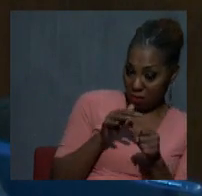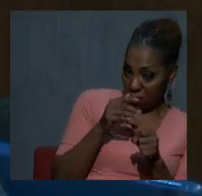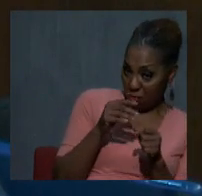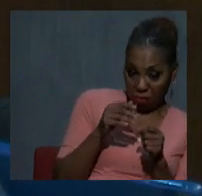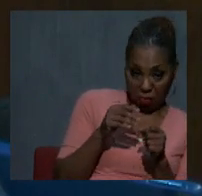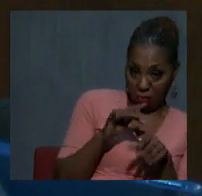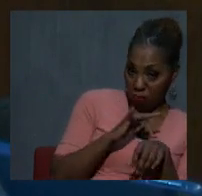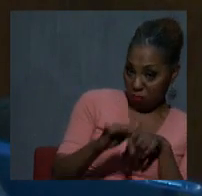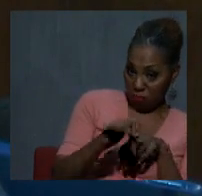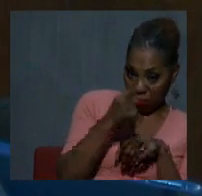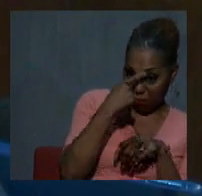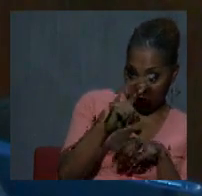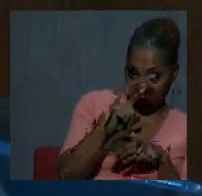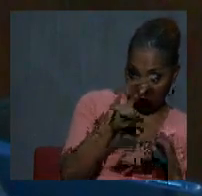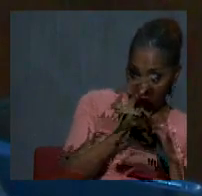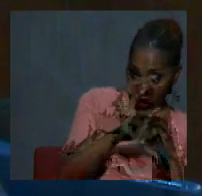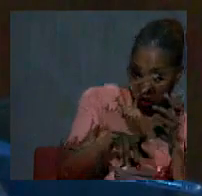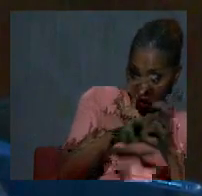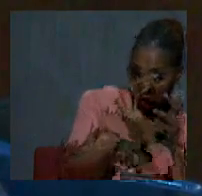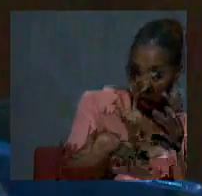any action?